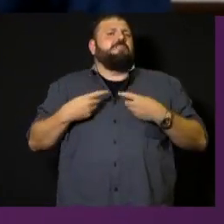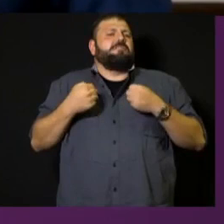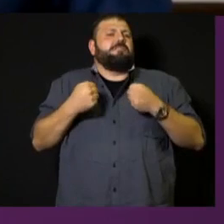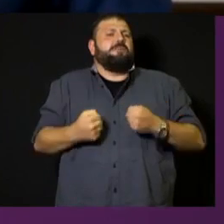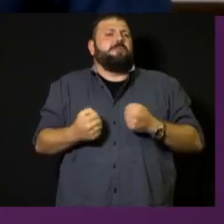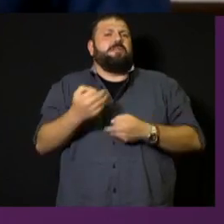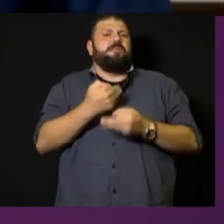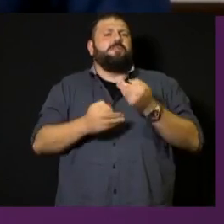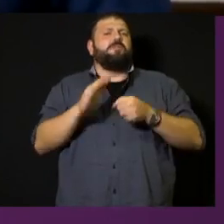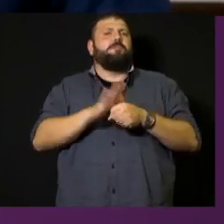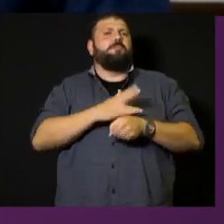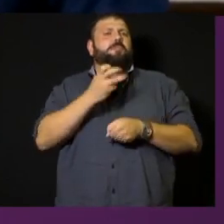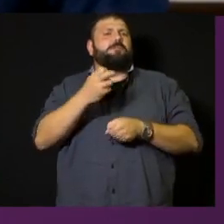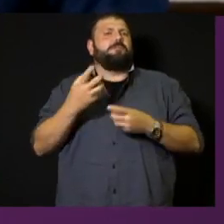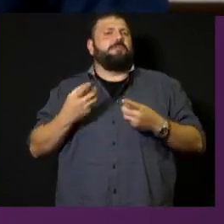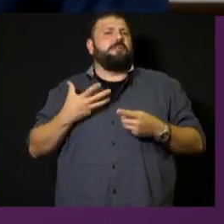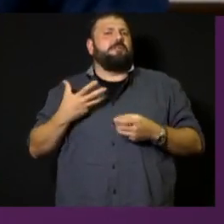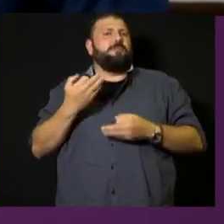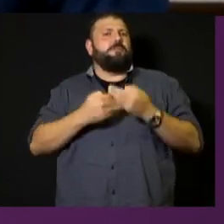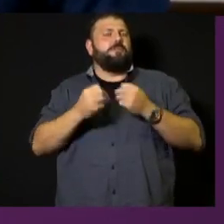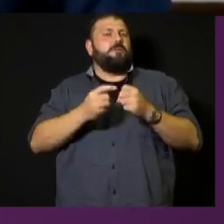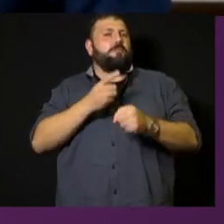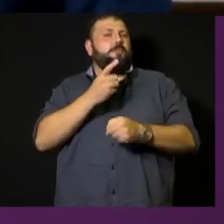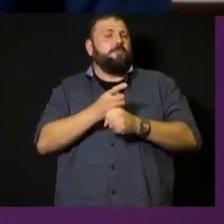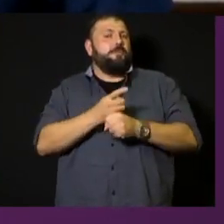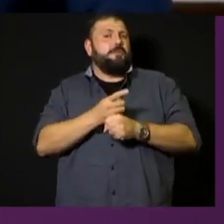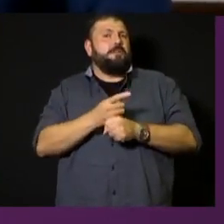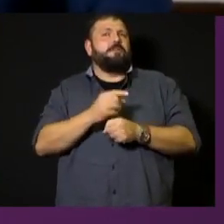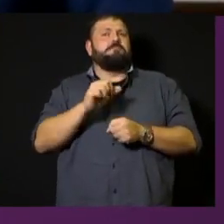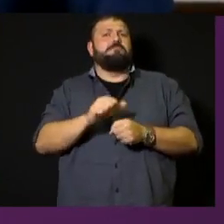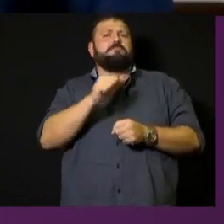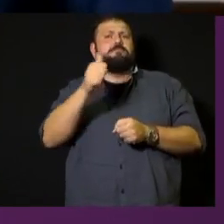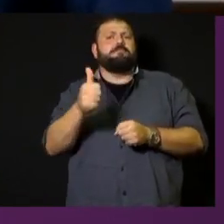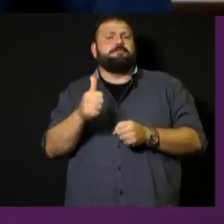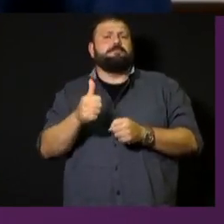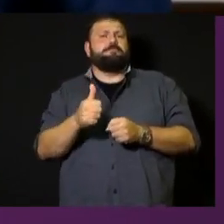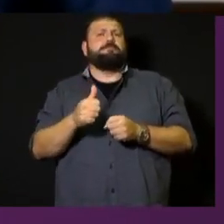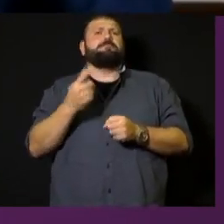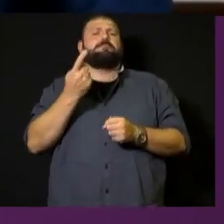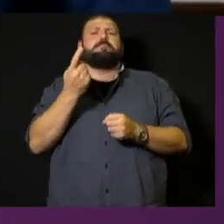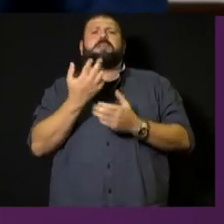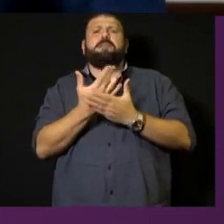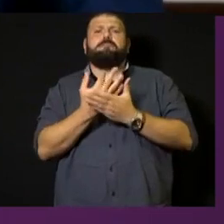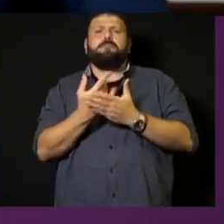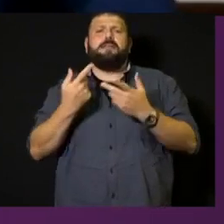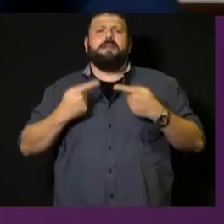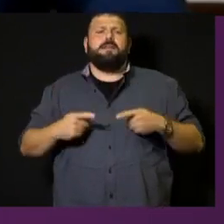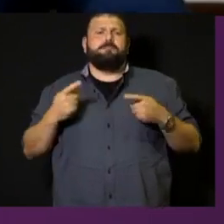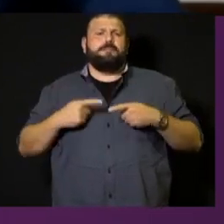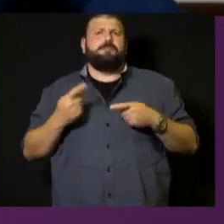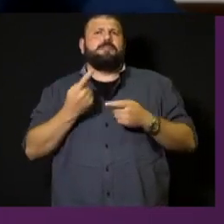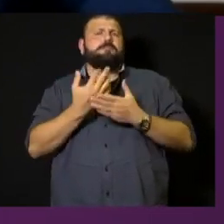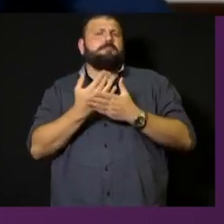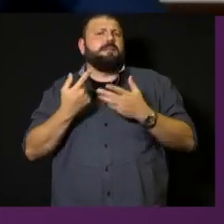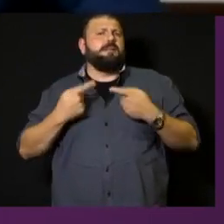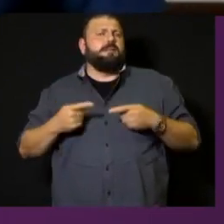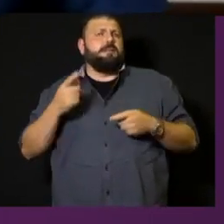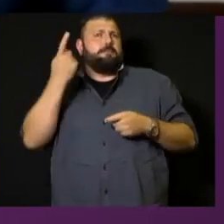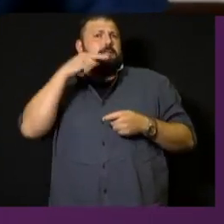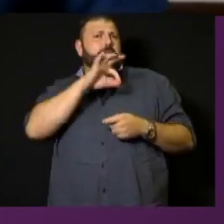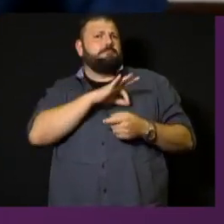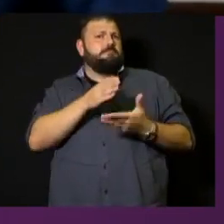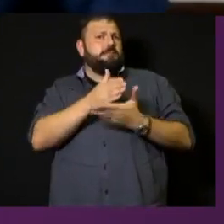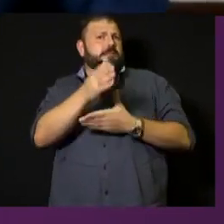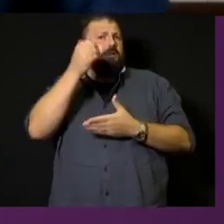the certainty of why we need to be here, and the future for the people